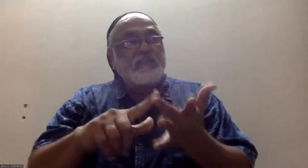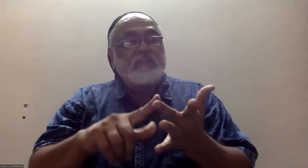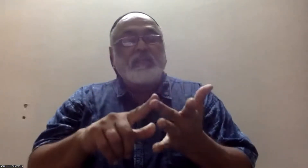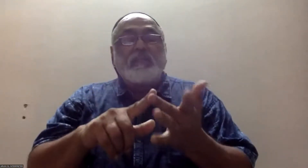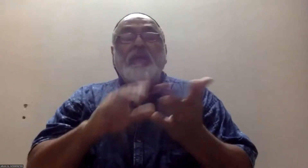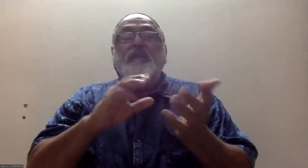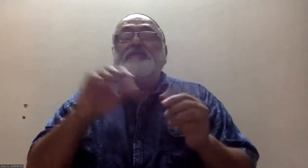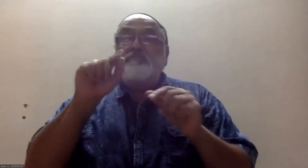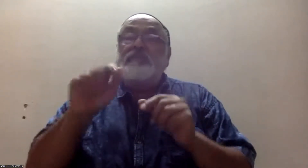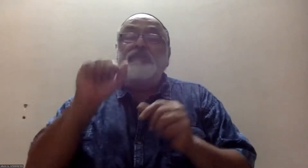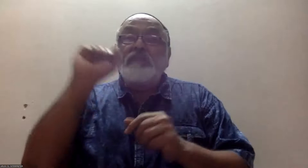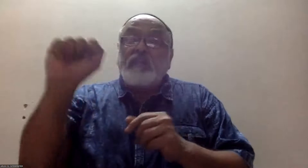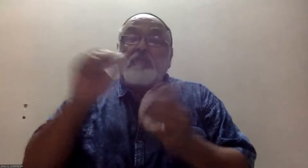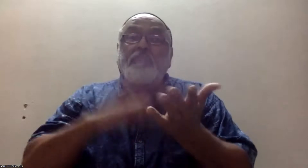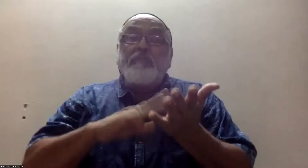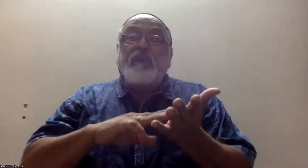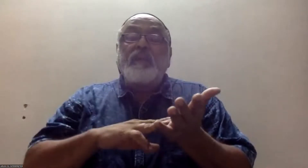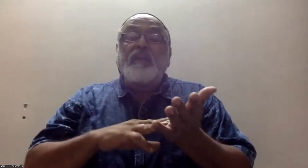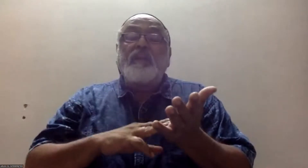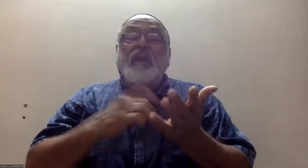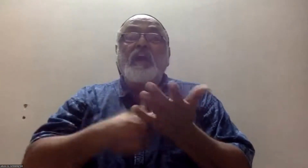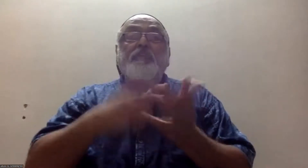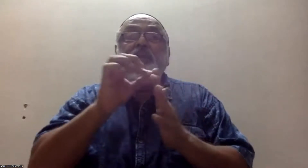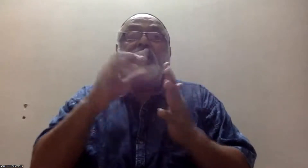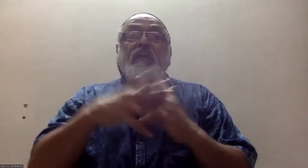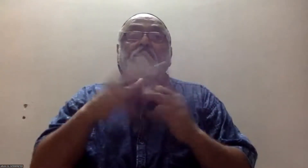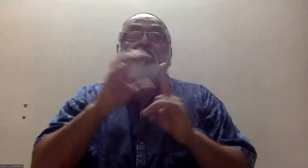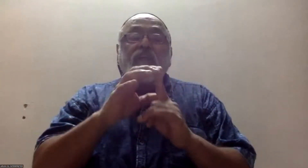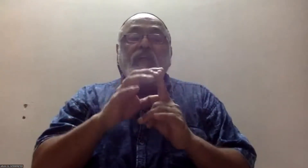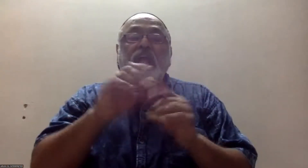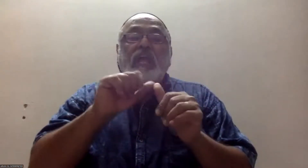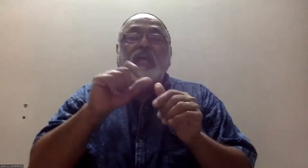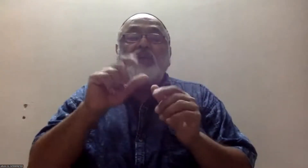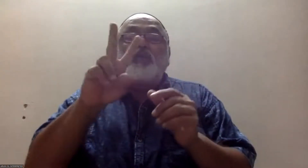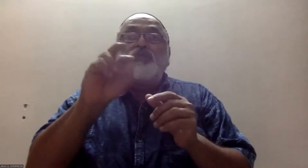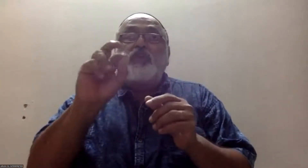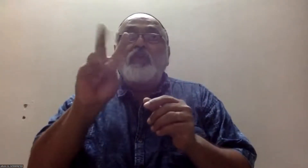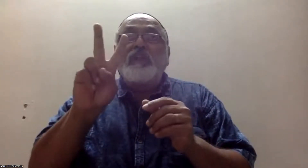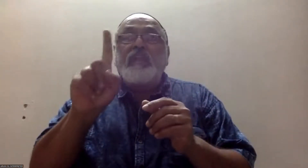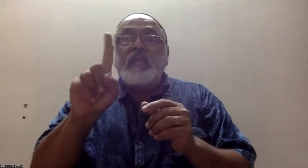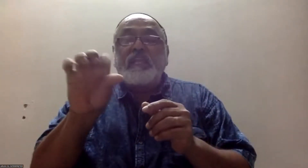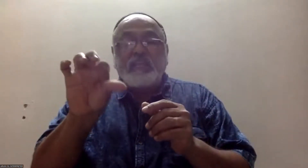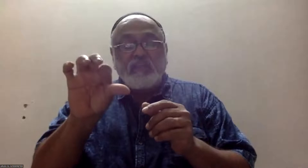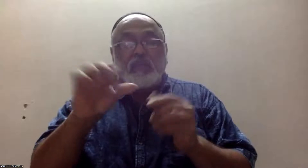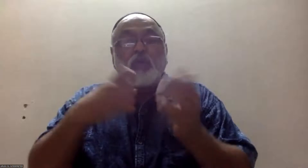committee for the Rights of Persons with Disabilities Rules 2019.